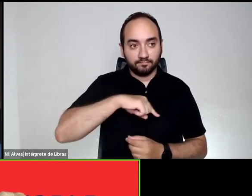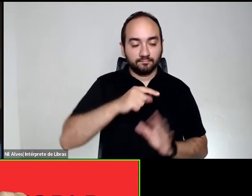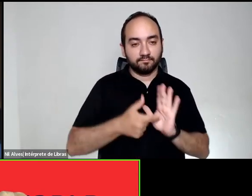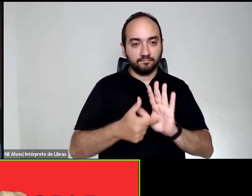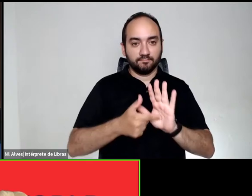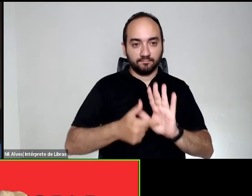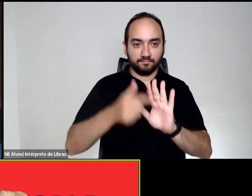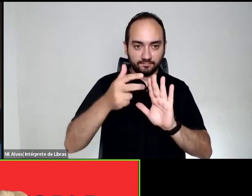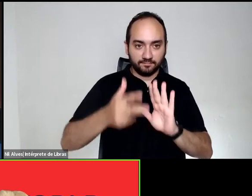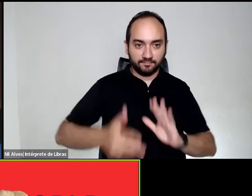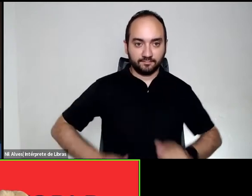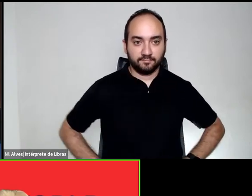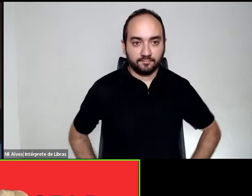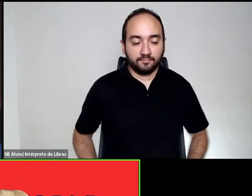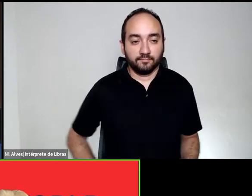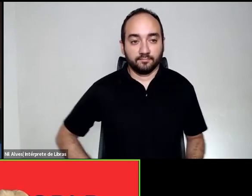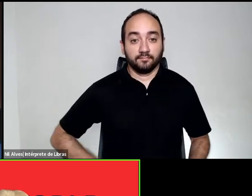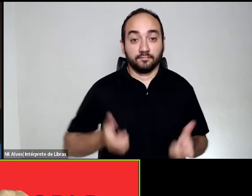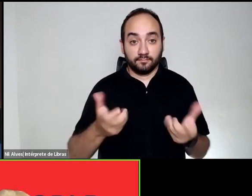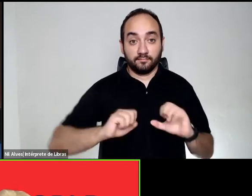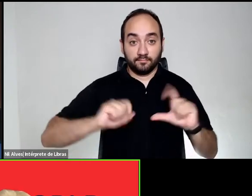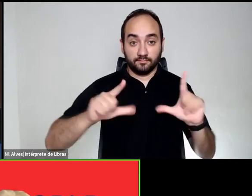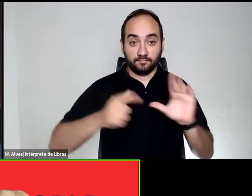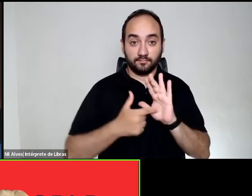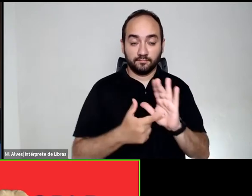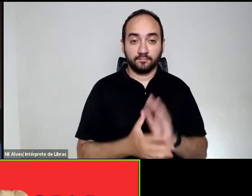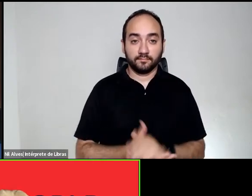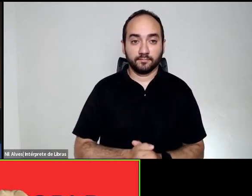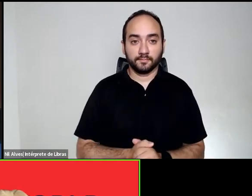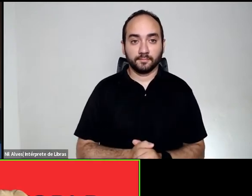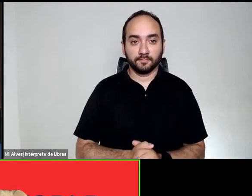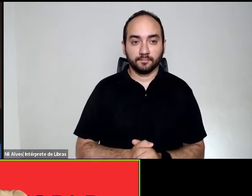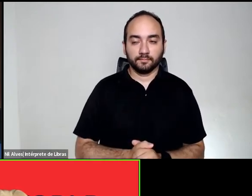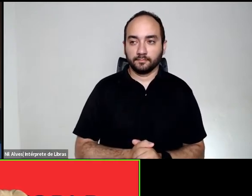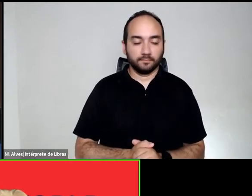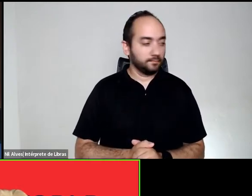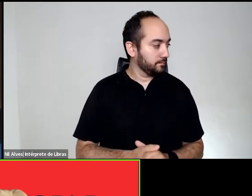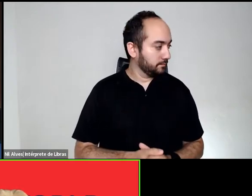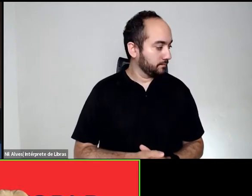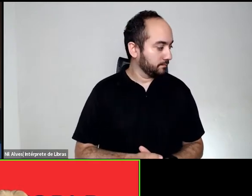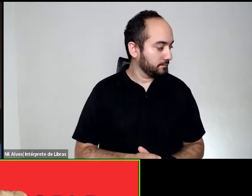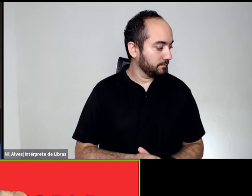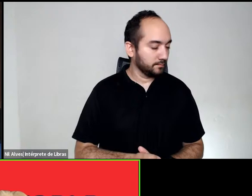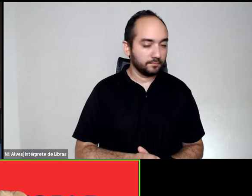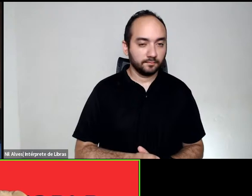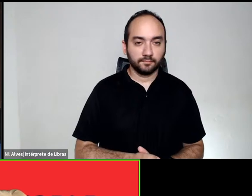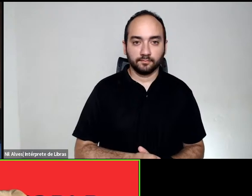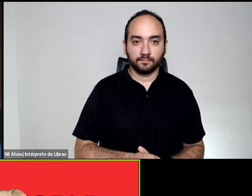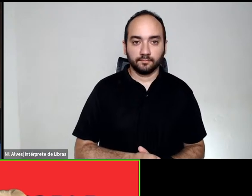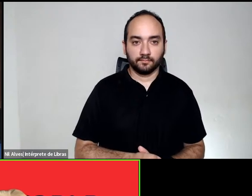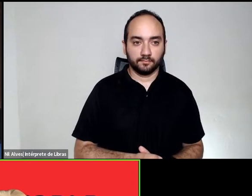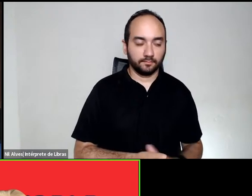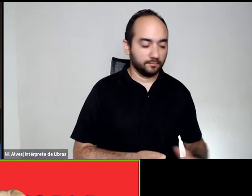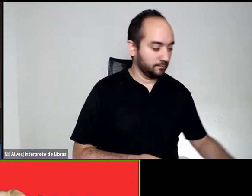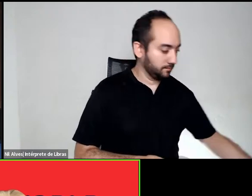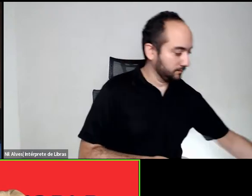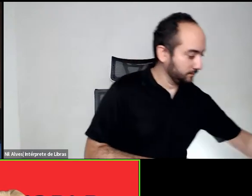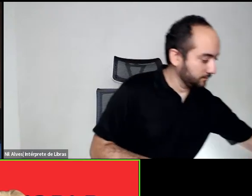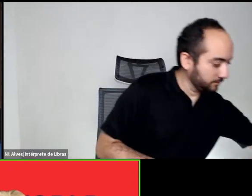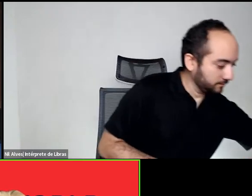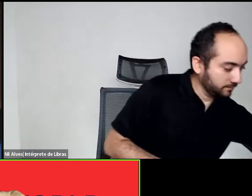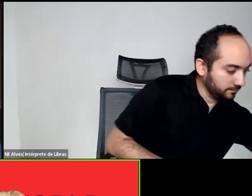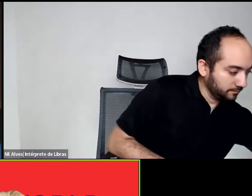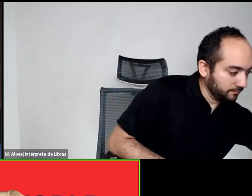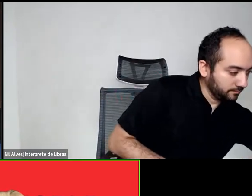share my screen. and it is not showing me. Bear with me.